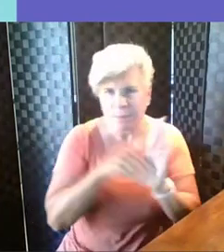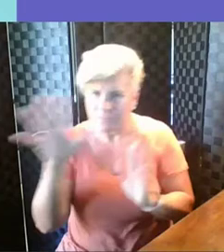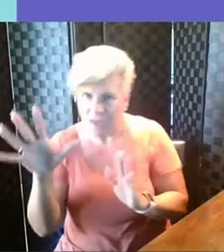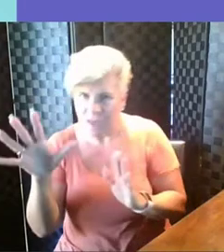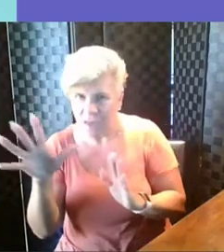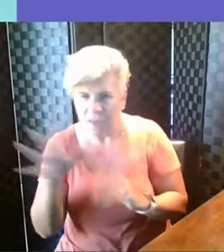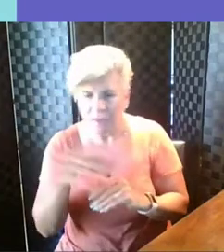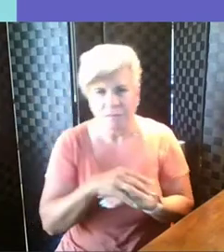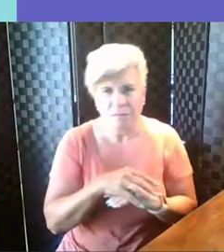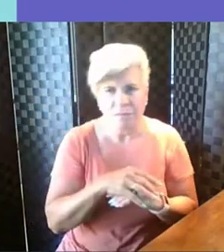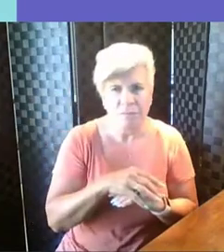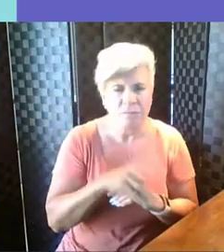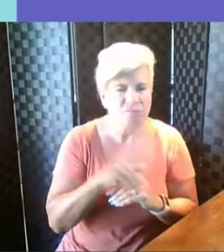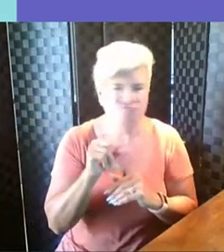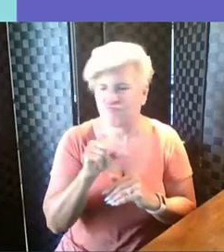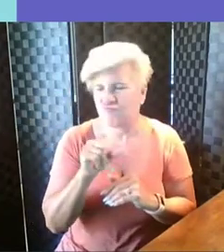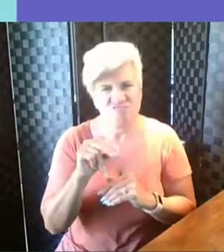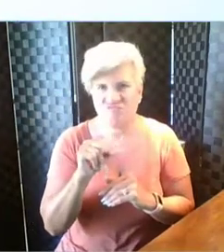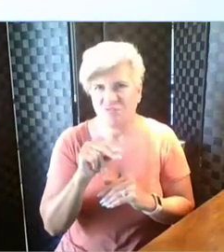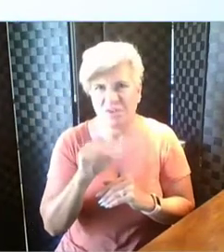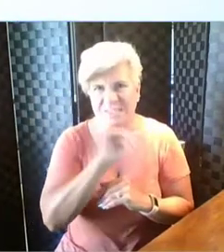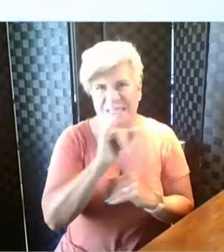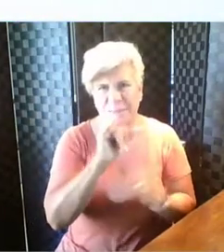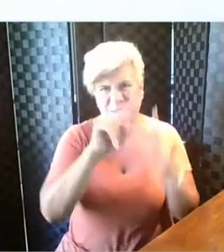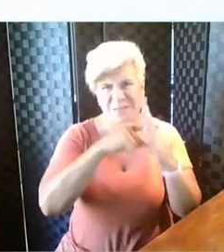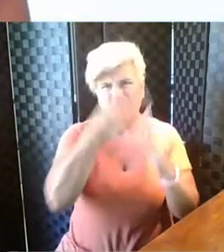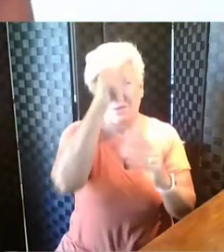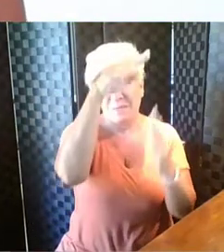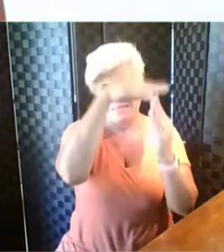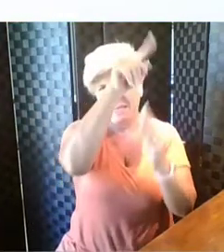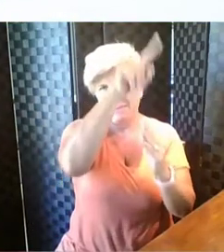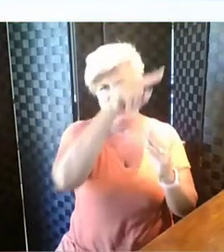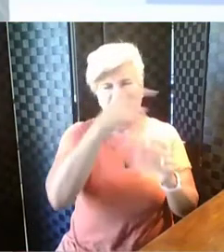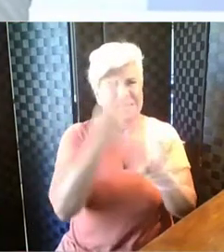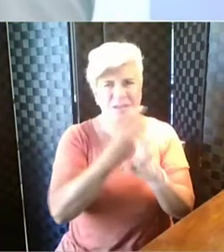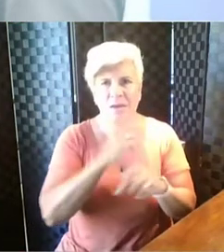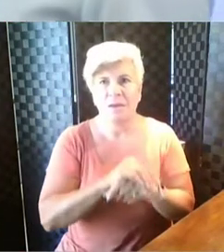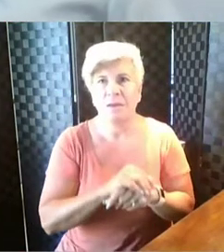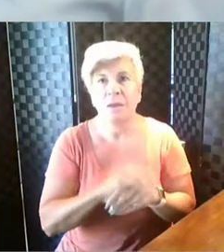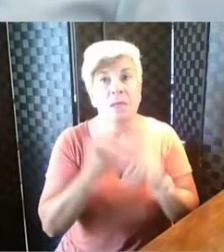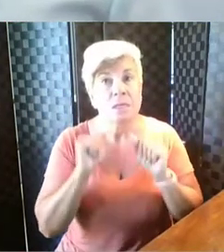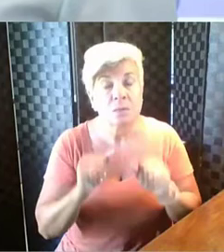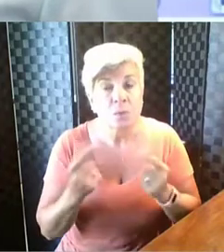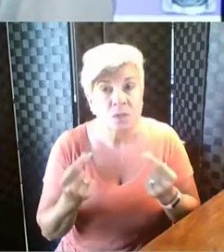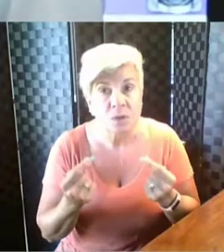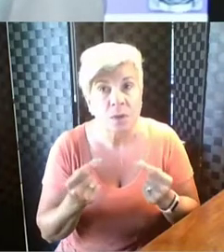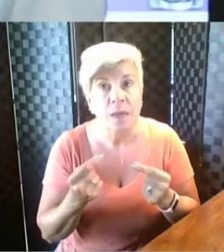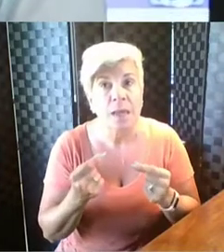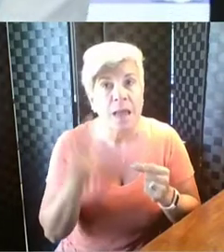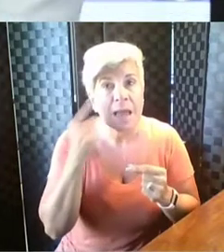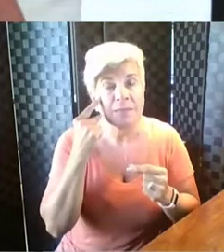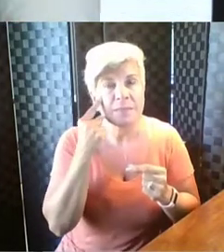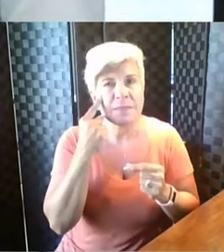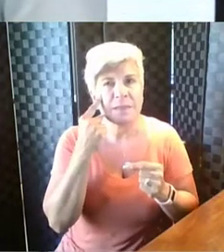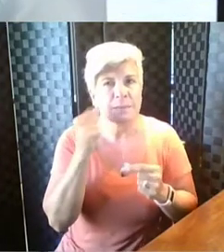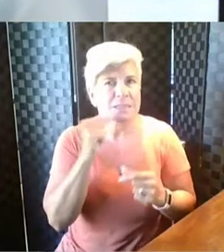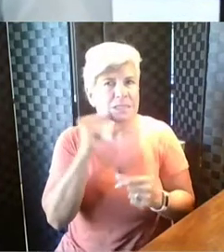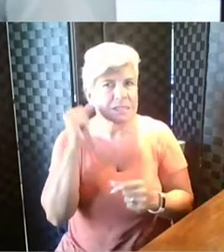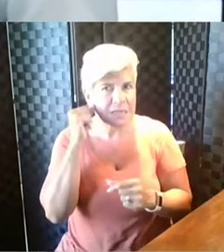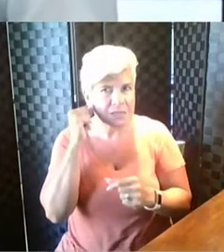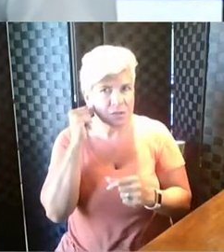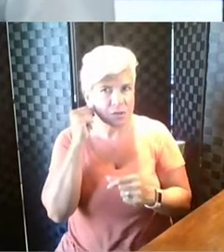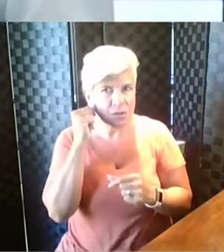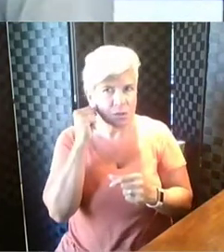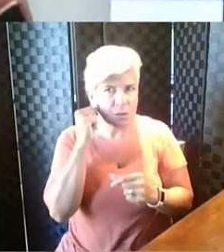together? No, that's just right at that original problem. That's just too hard. So what I can do then is I can think back to when we drew those place